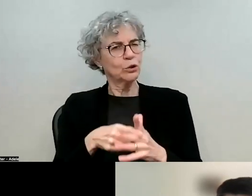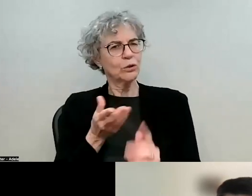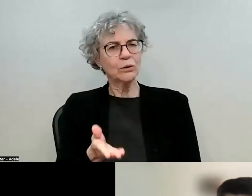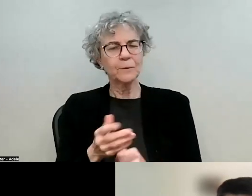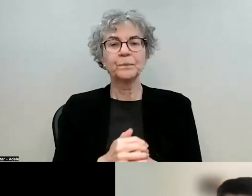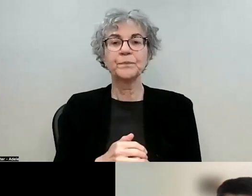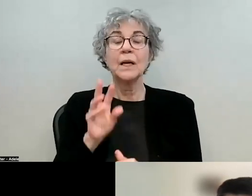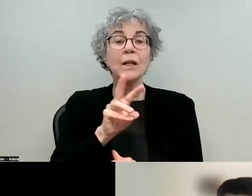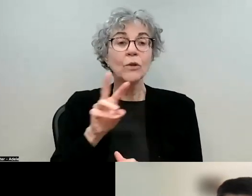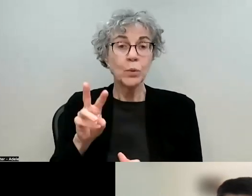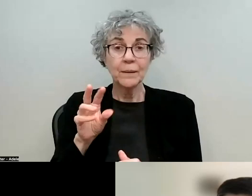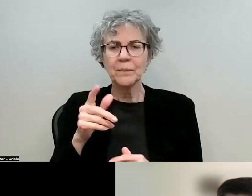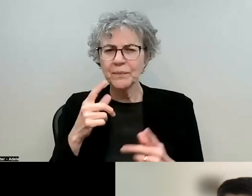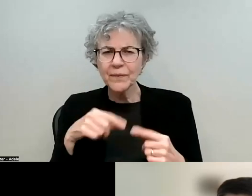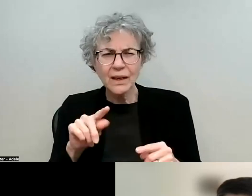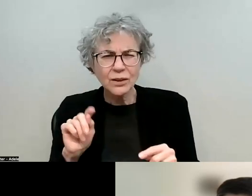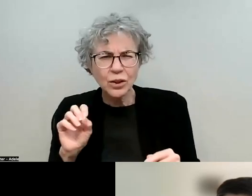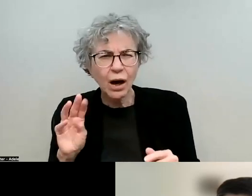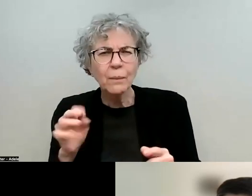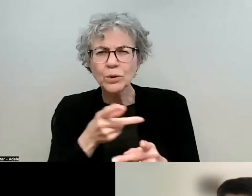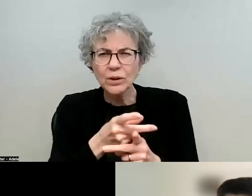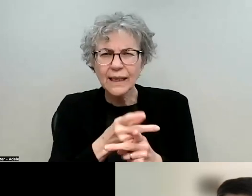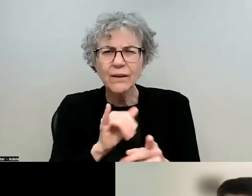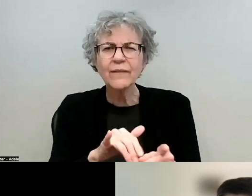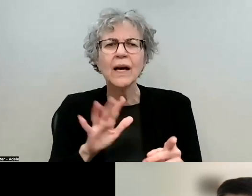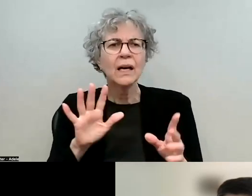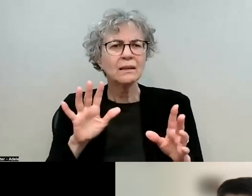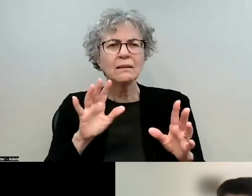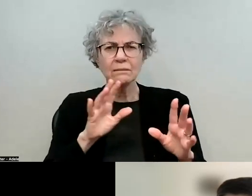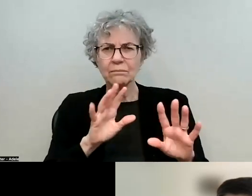The website address, so Tom's got that, Community Toronto.